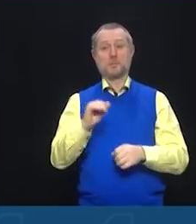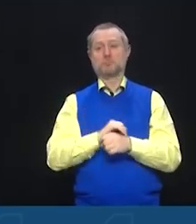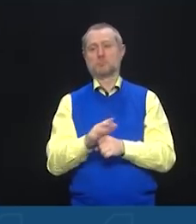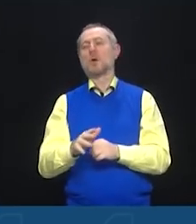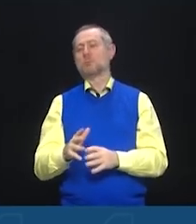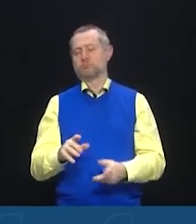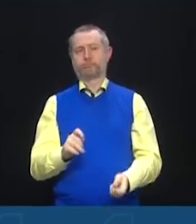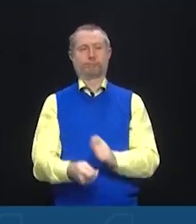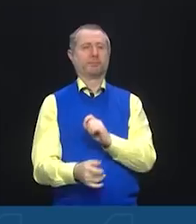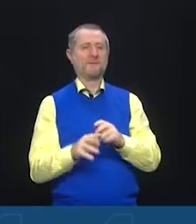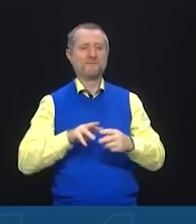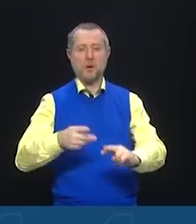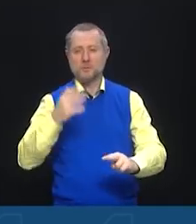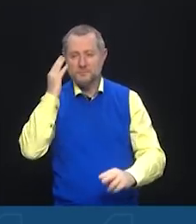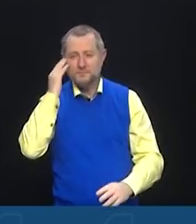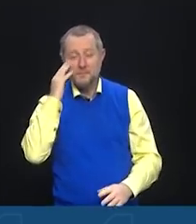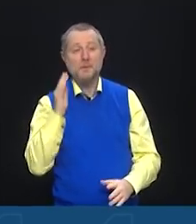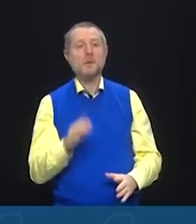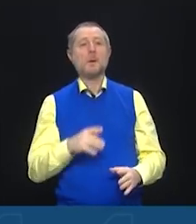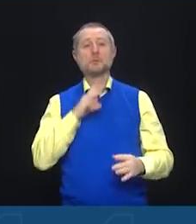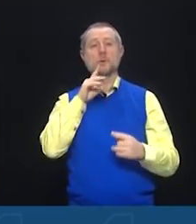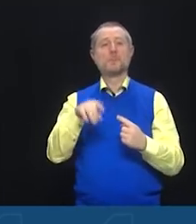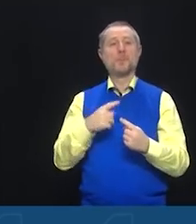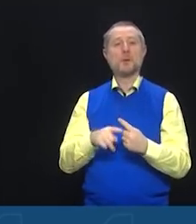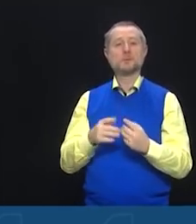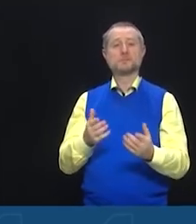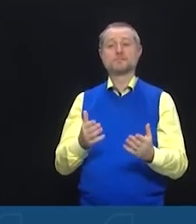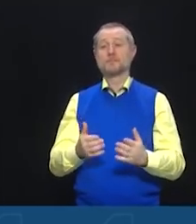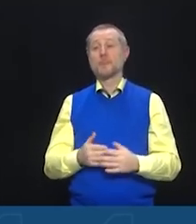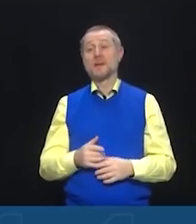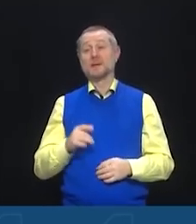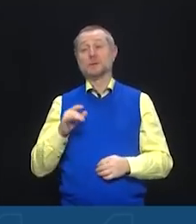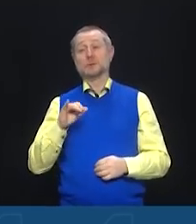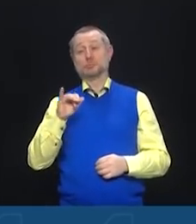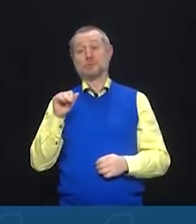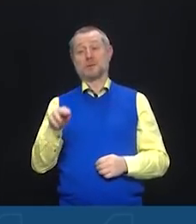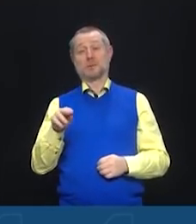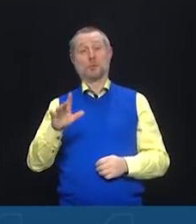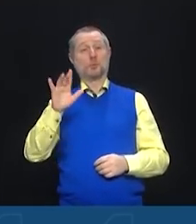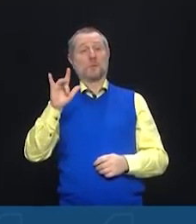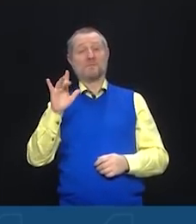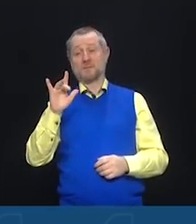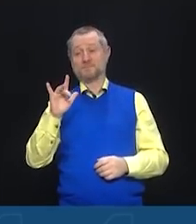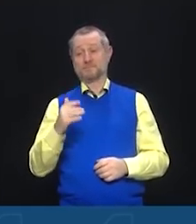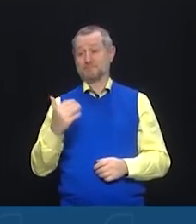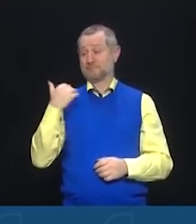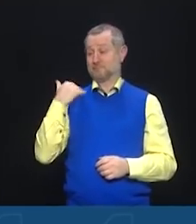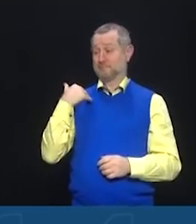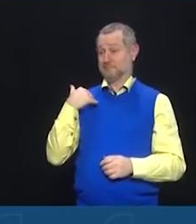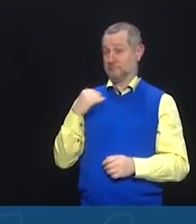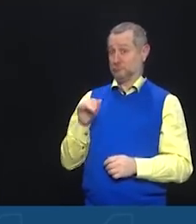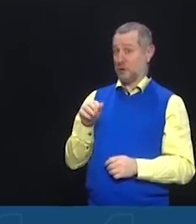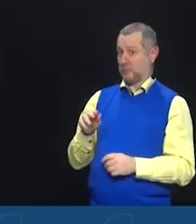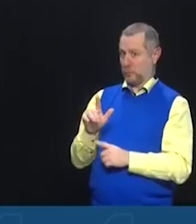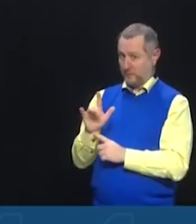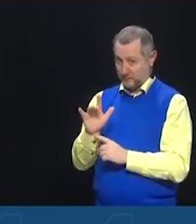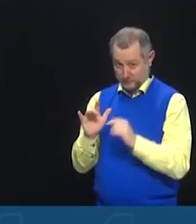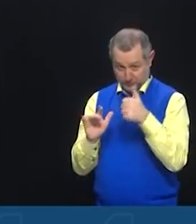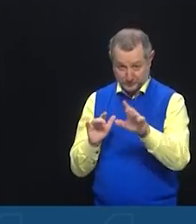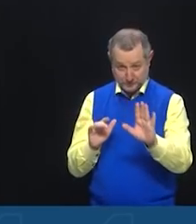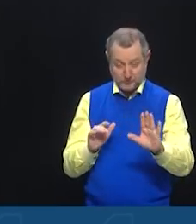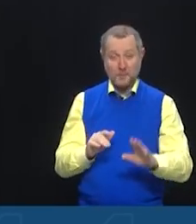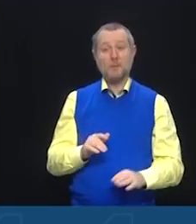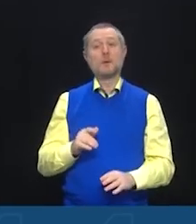about what we see now. On January 25th, let's just step back even a short time ago, we had the winter surge. We had